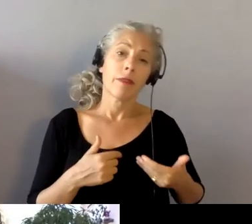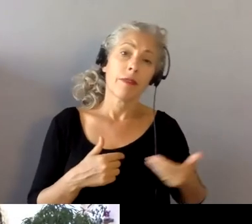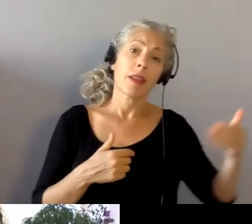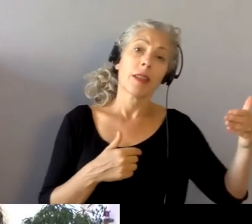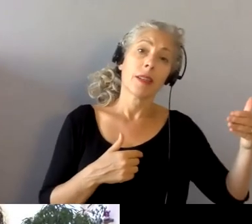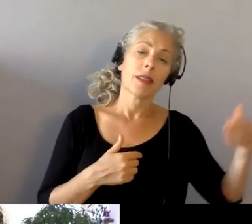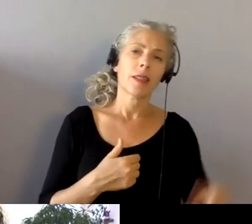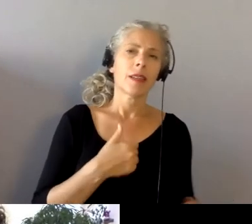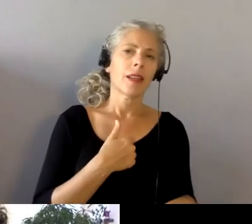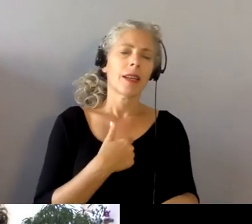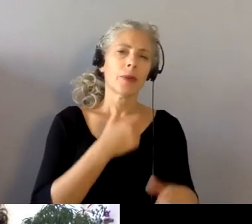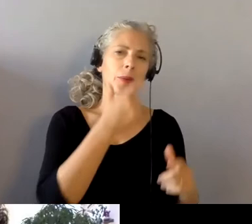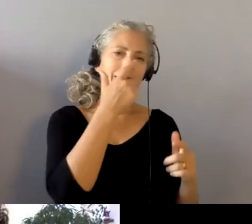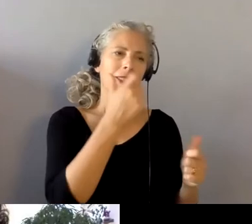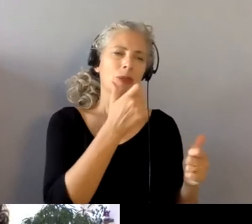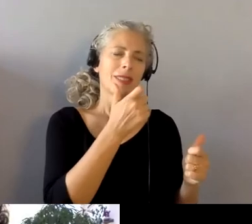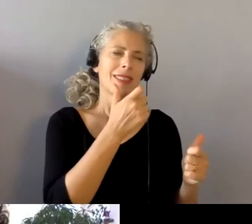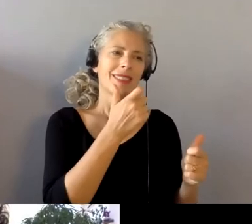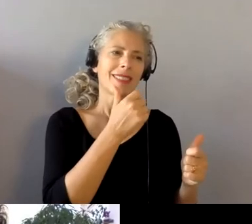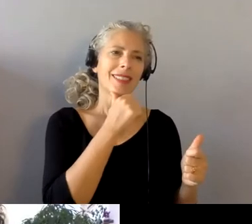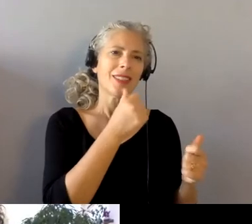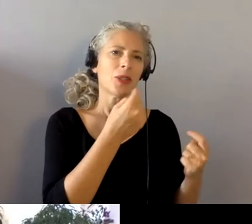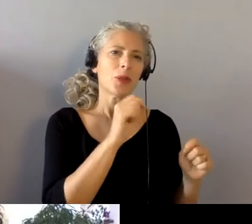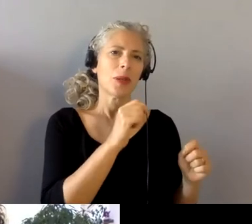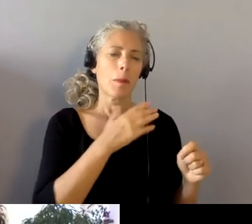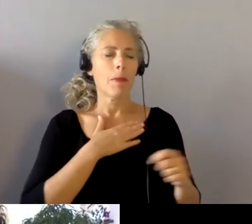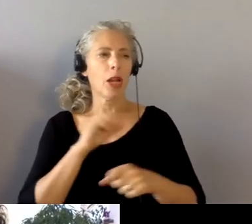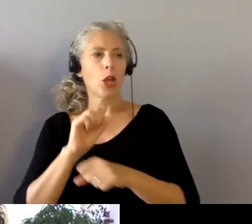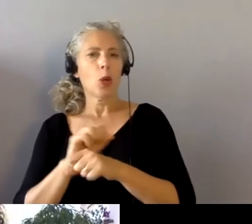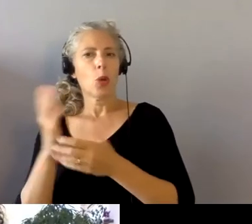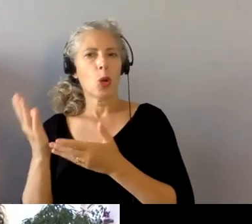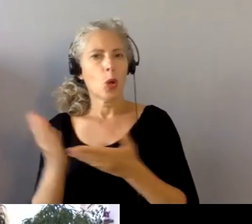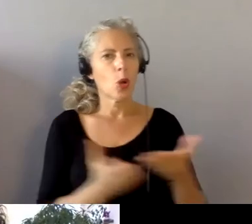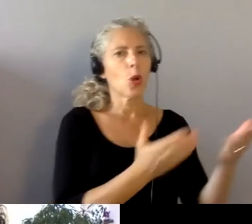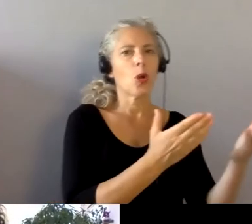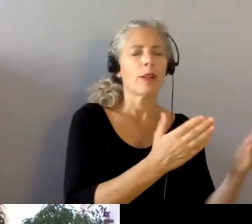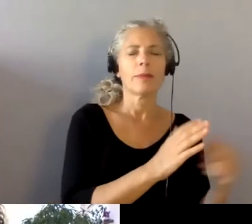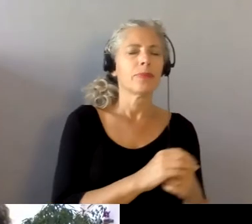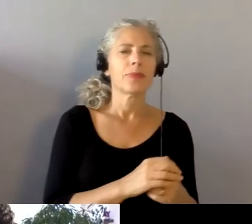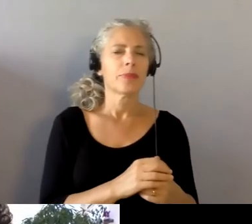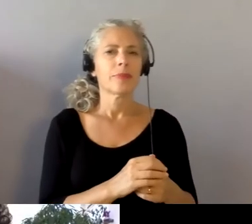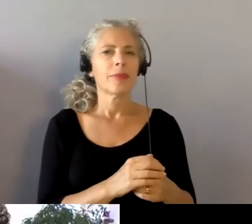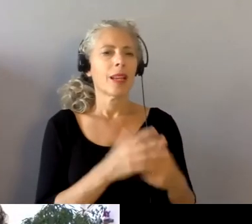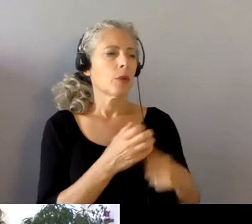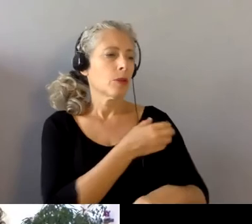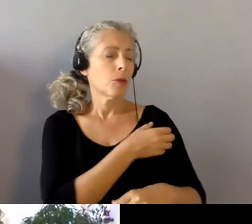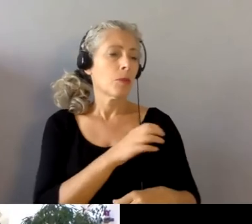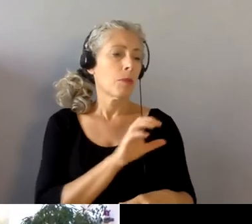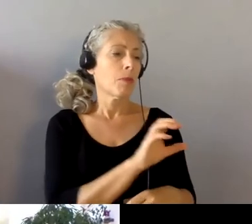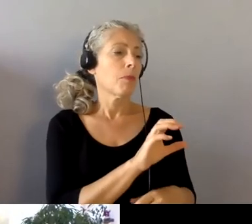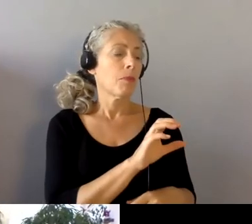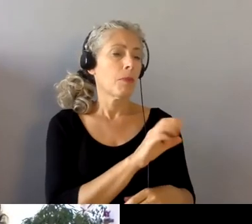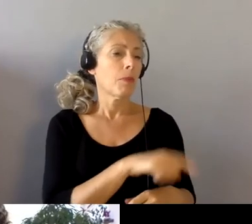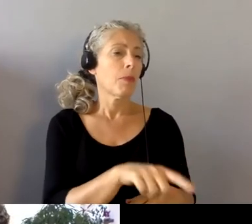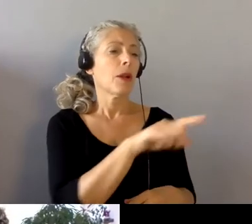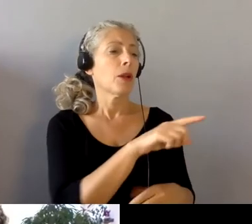residency, I was interested not in trying to bring my work to anyone, but I was more interested in how to empower